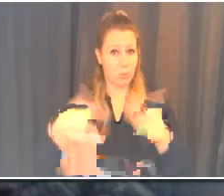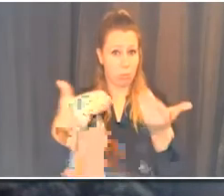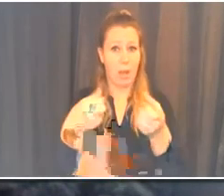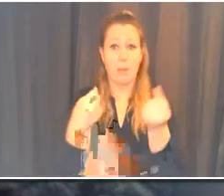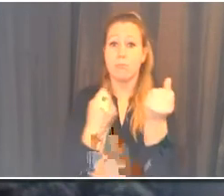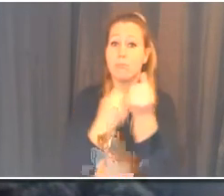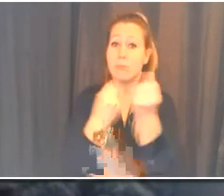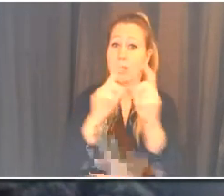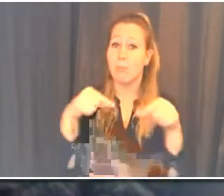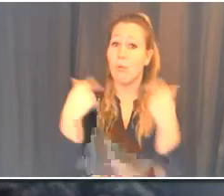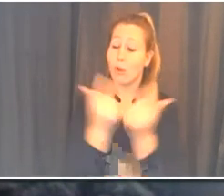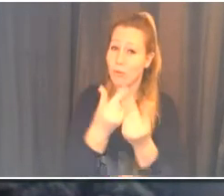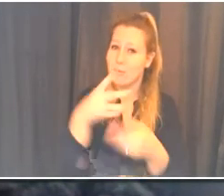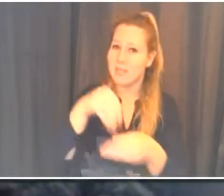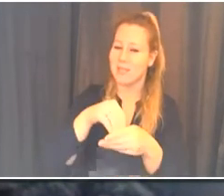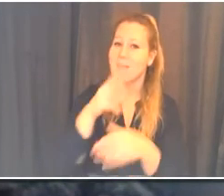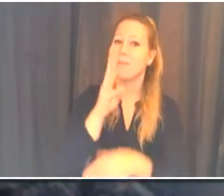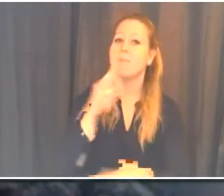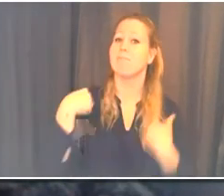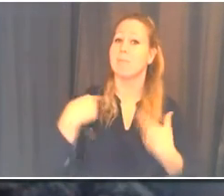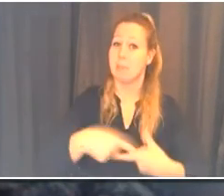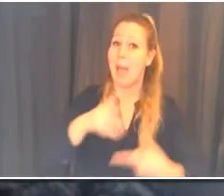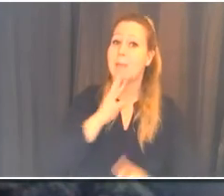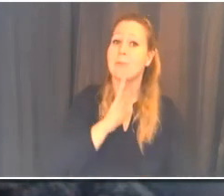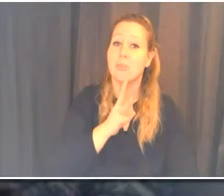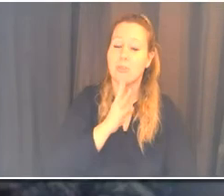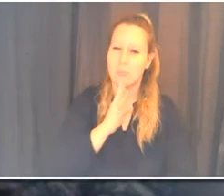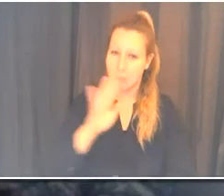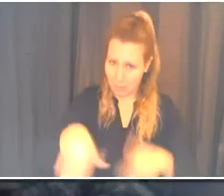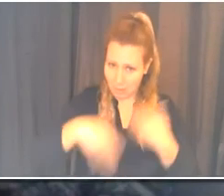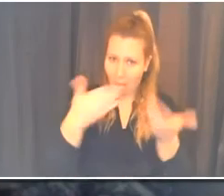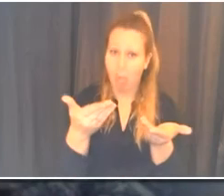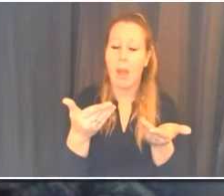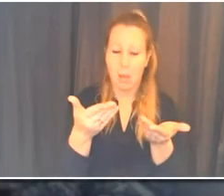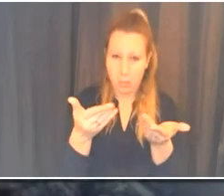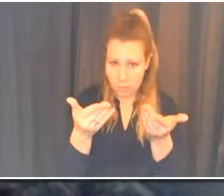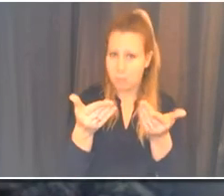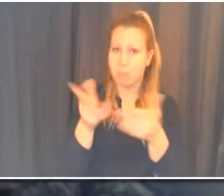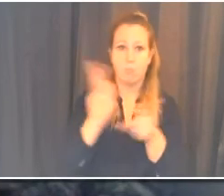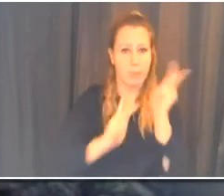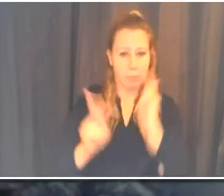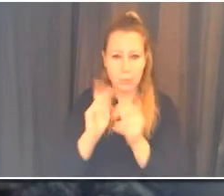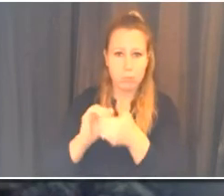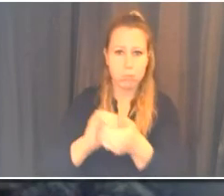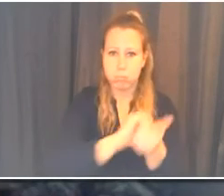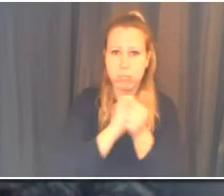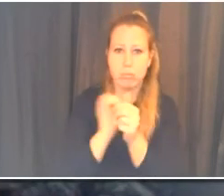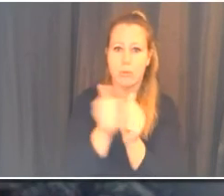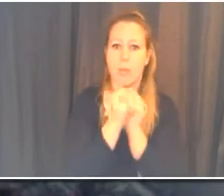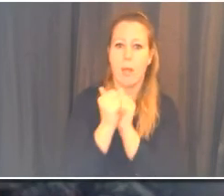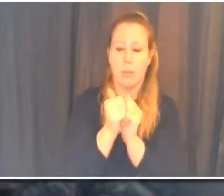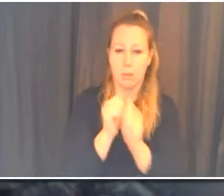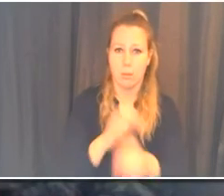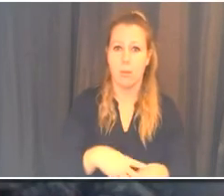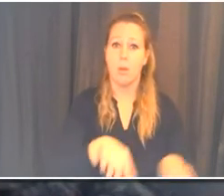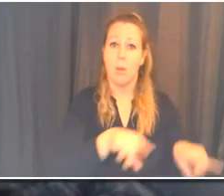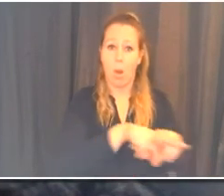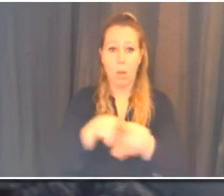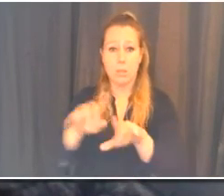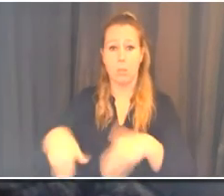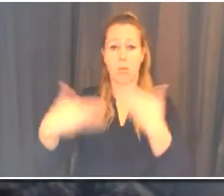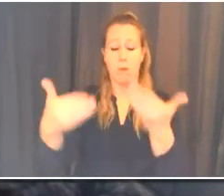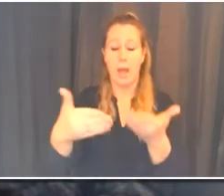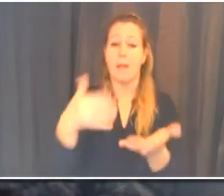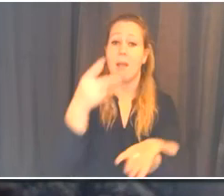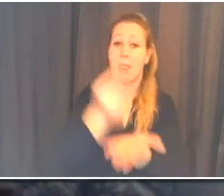Outreach and provide Crisis Intervention since Survivor safety and dependence is directly related and linked to